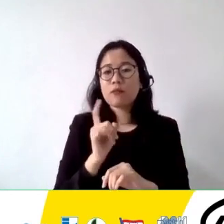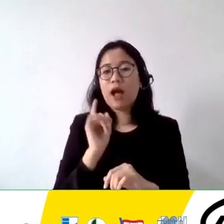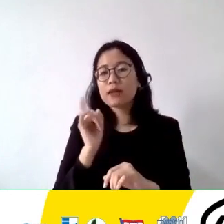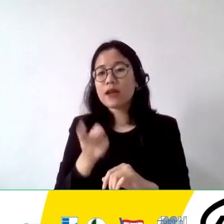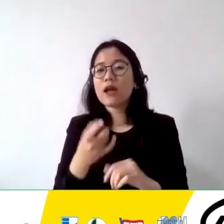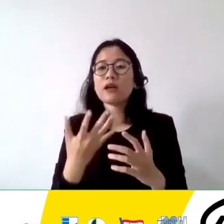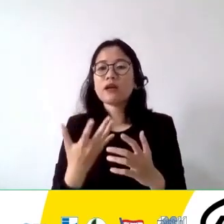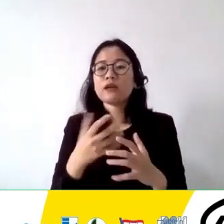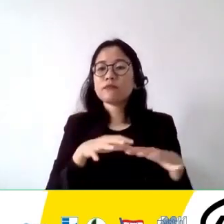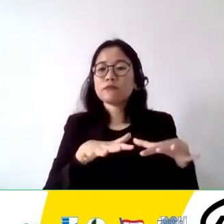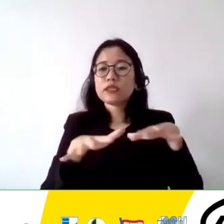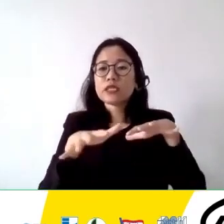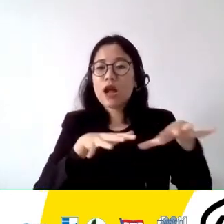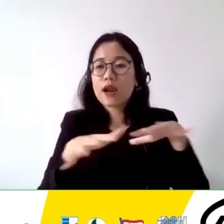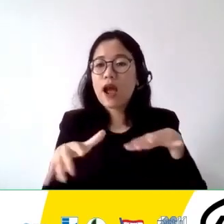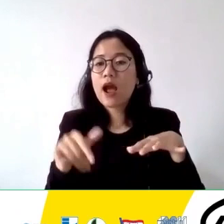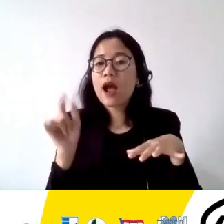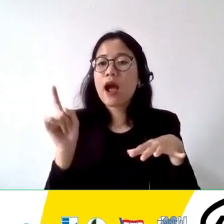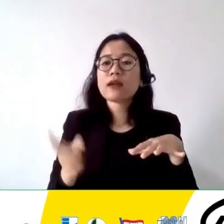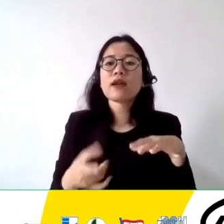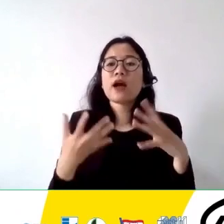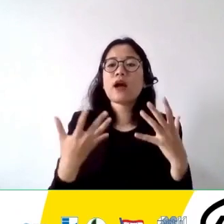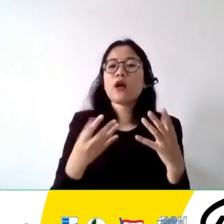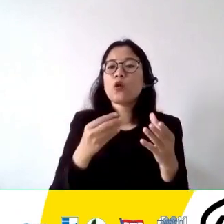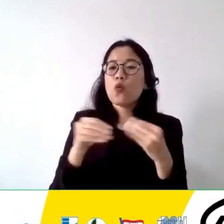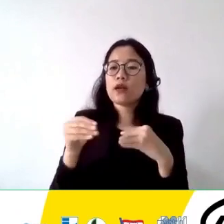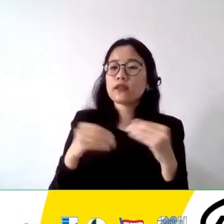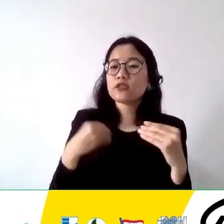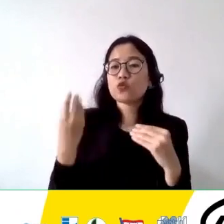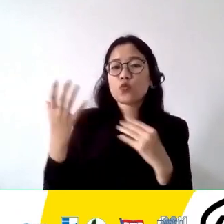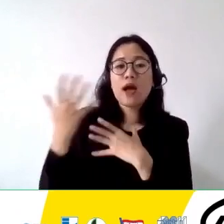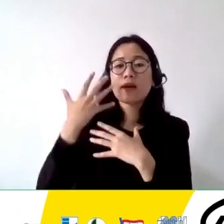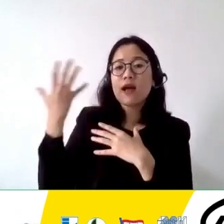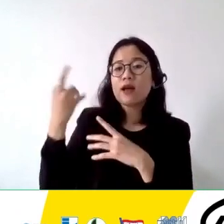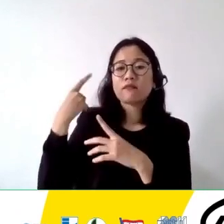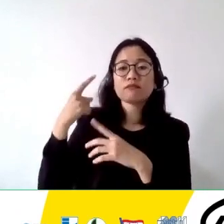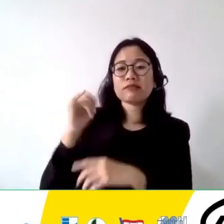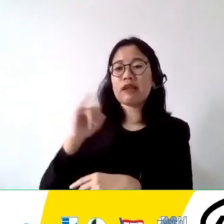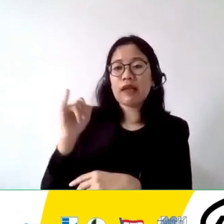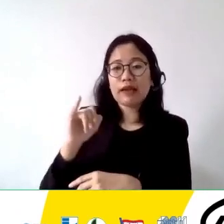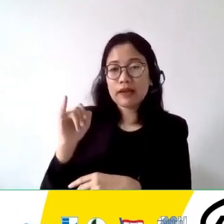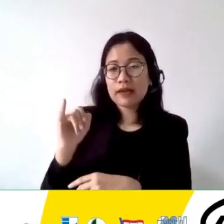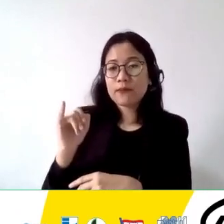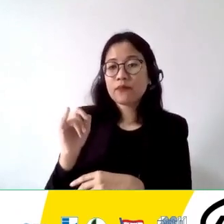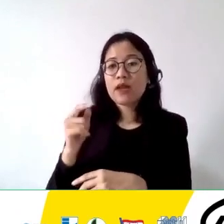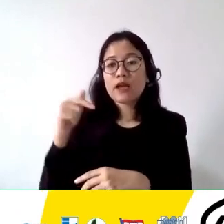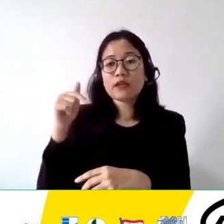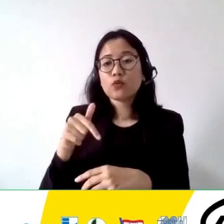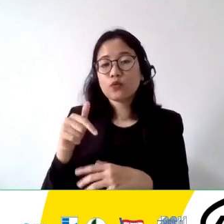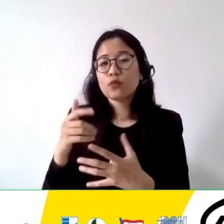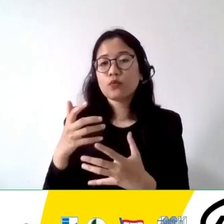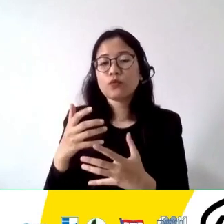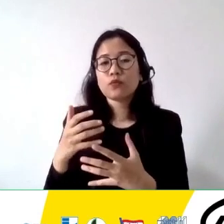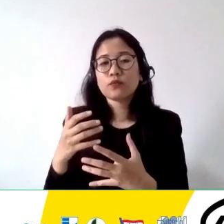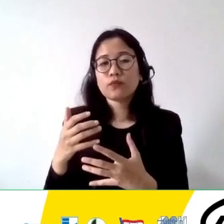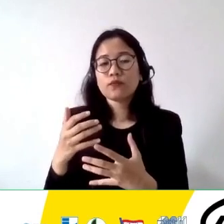scarcity, lowered soil fertility, and so on. And of course, this will affect to the economic, such as impact on rice,